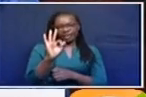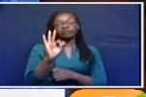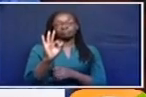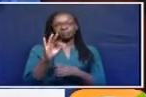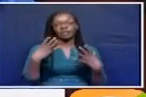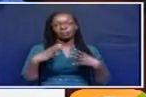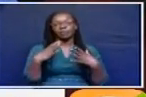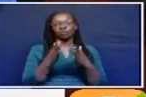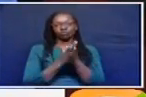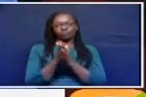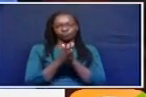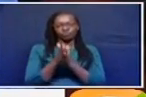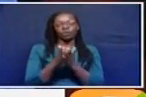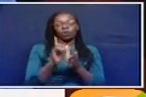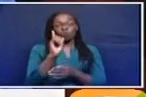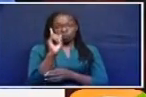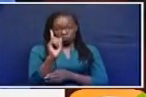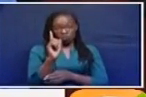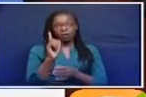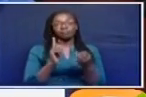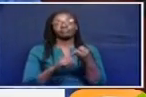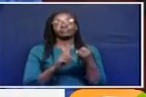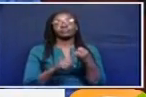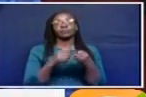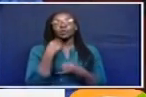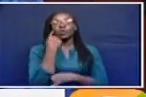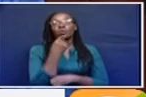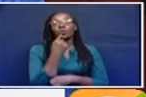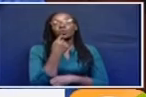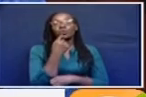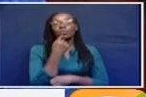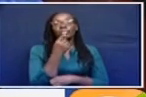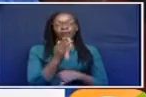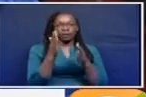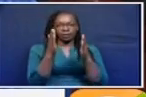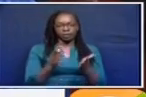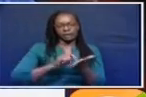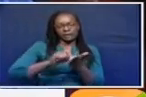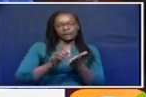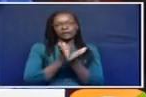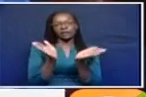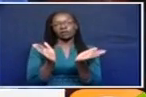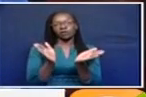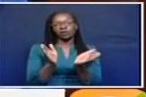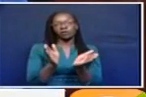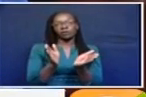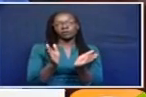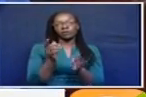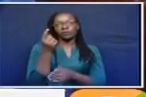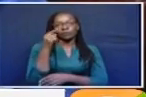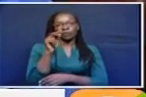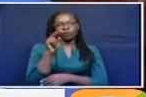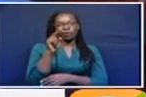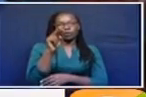them. One of the person who stands out is the Secretary General of the Nurses Union, Seth